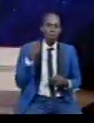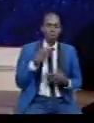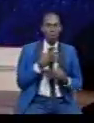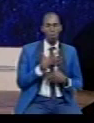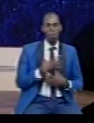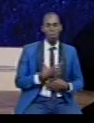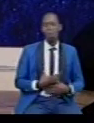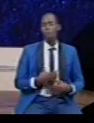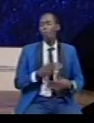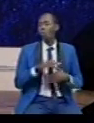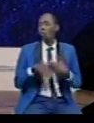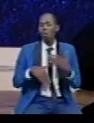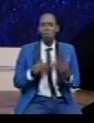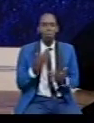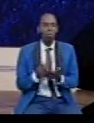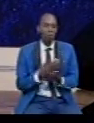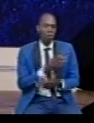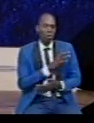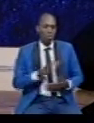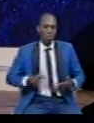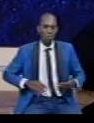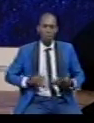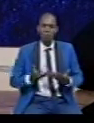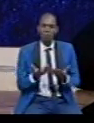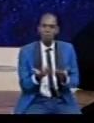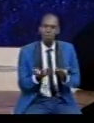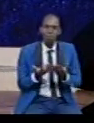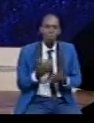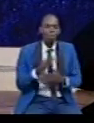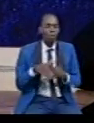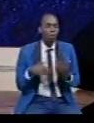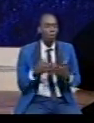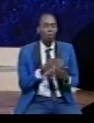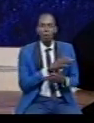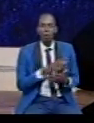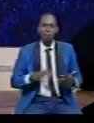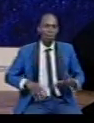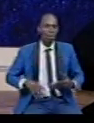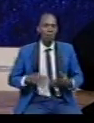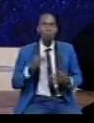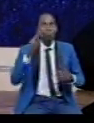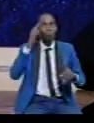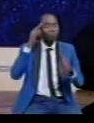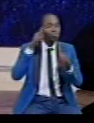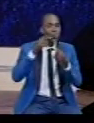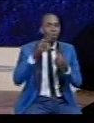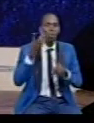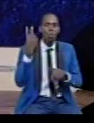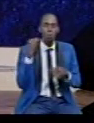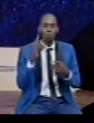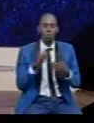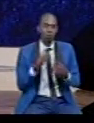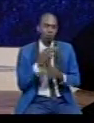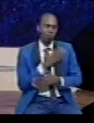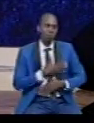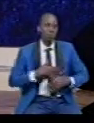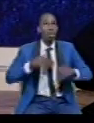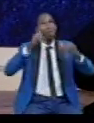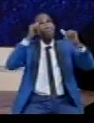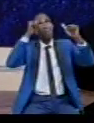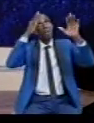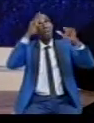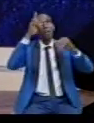all his desire, all his aspiration was to please the Father God in